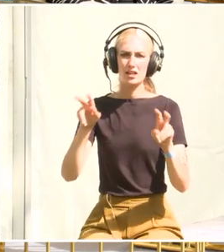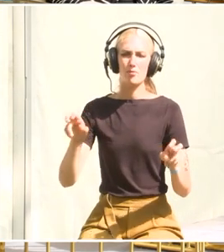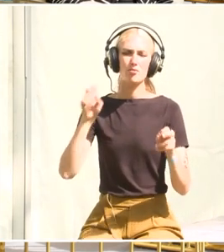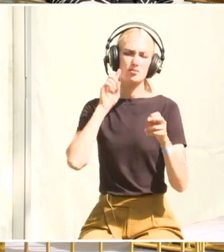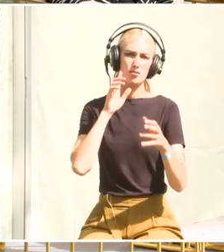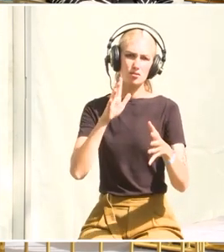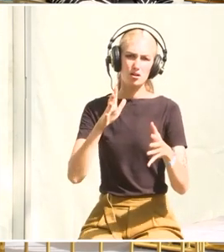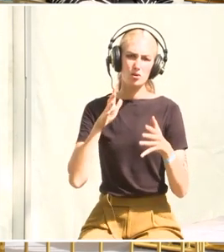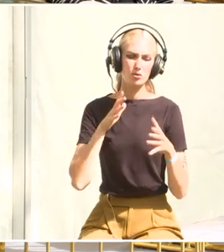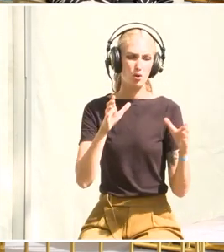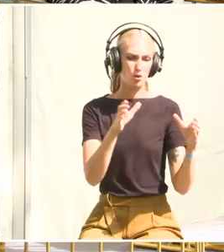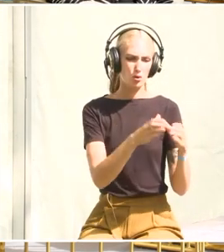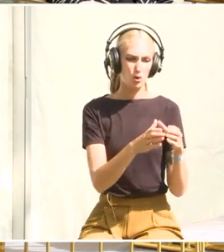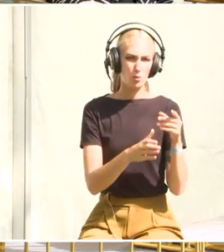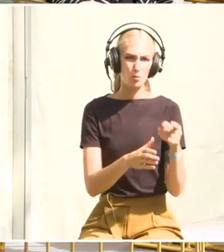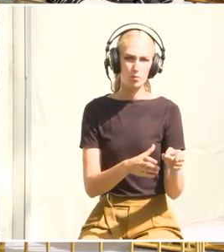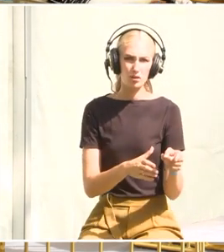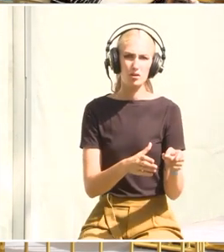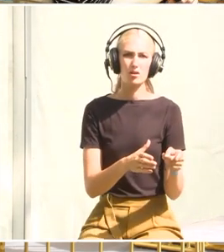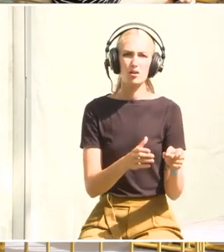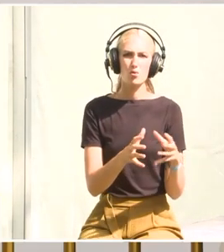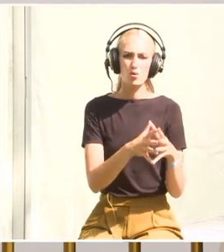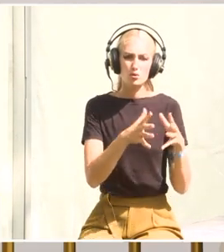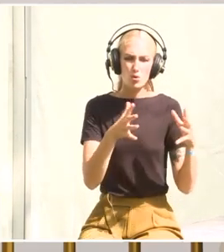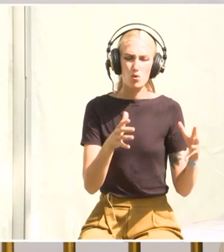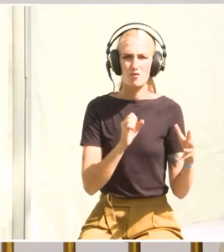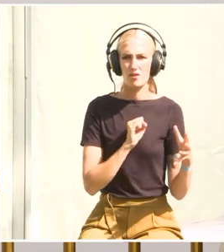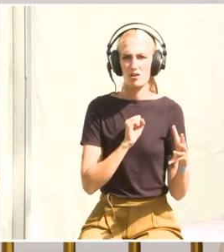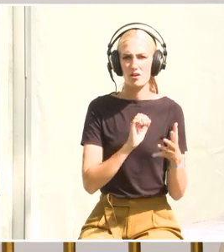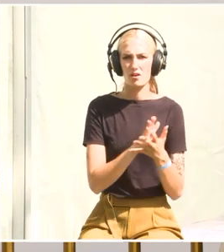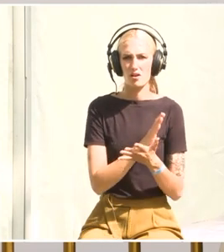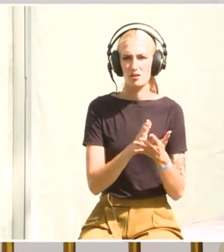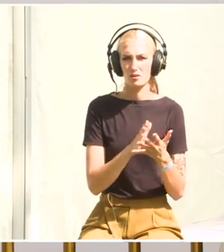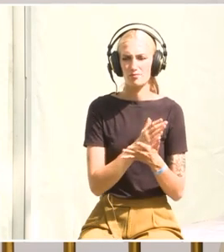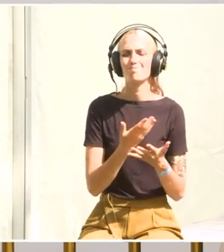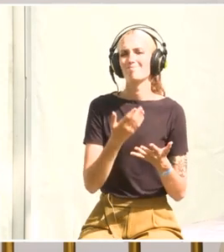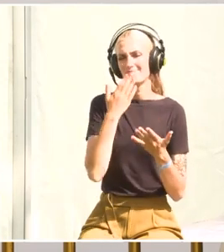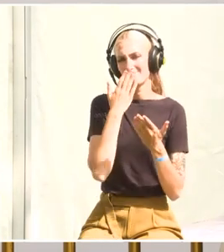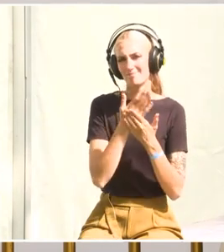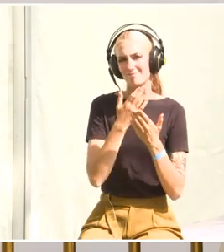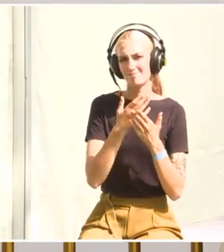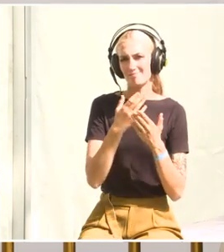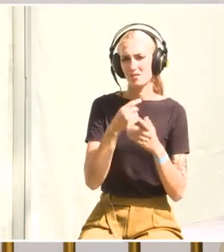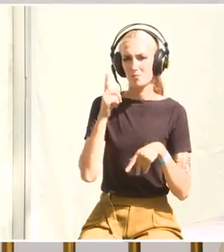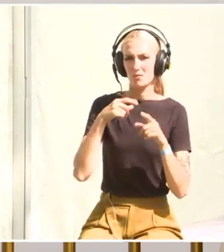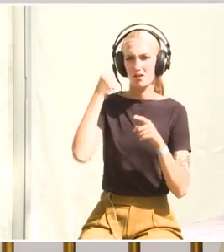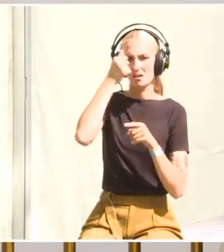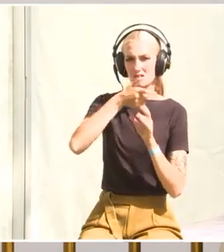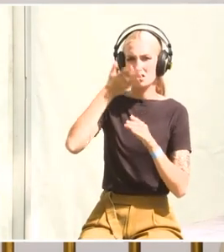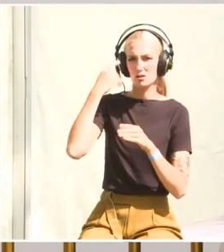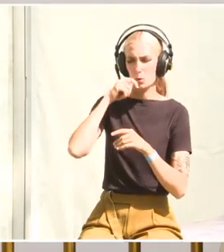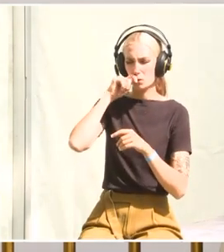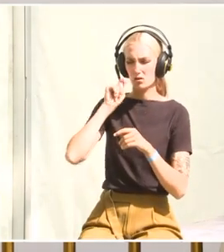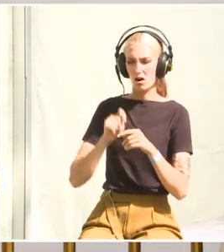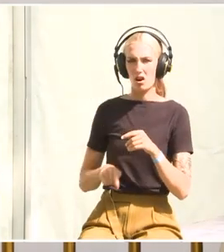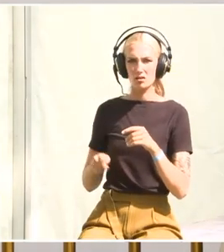deal with the groups who are very big. And in this year came also the Ukrainians here, and we had to deal with